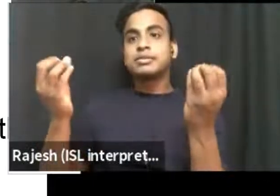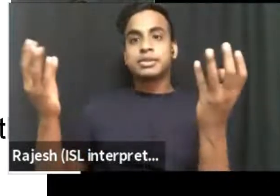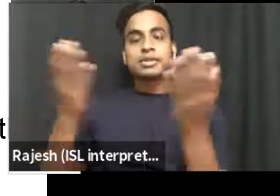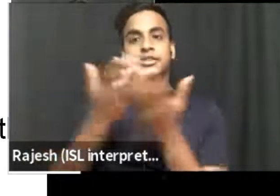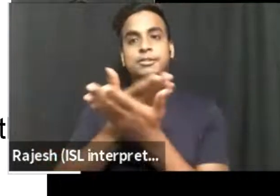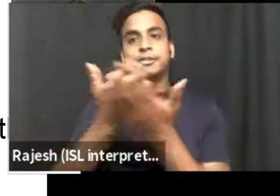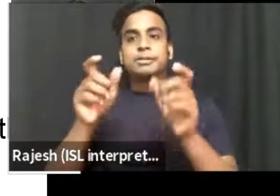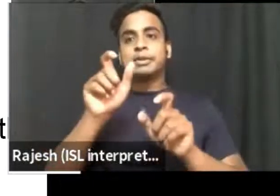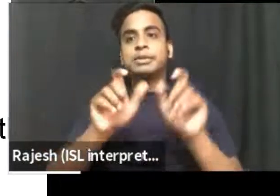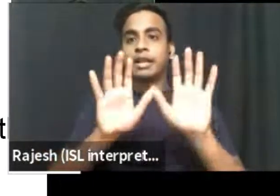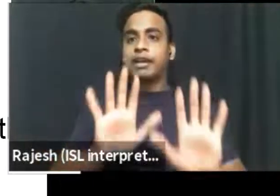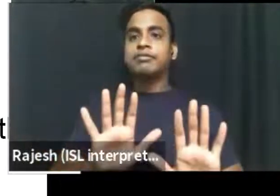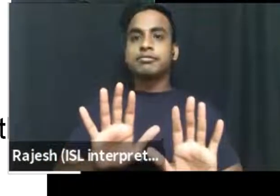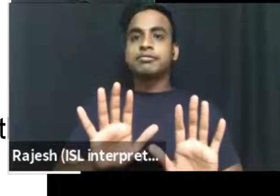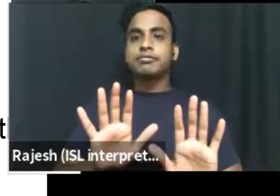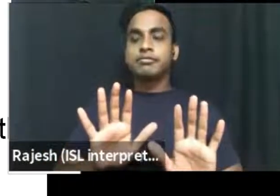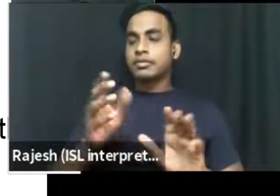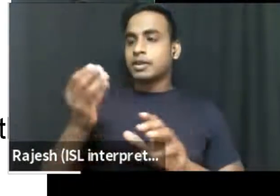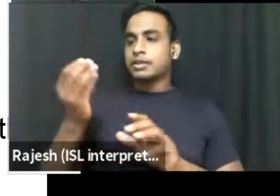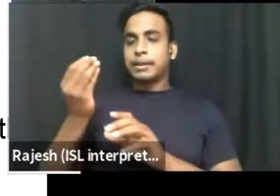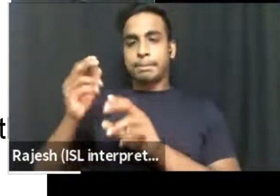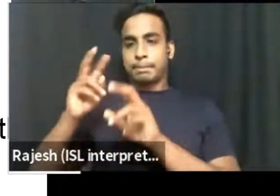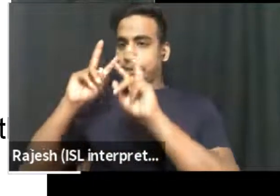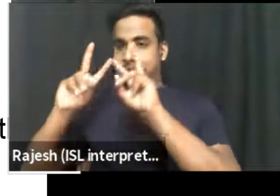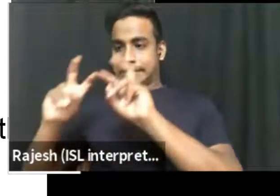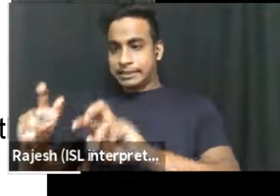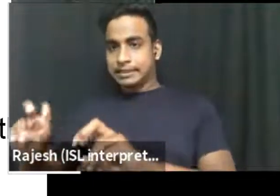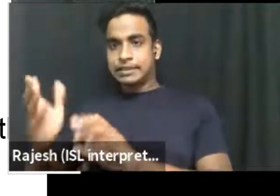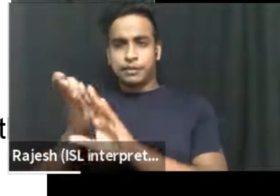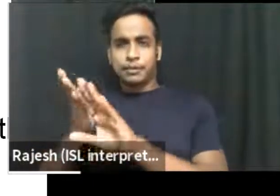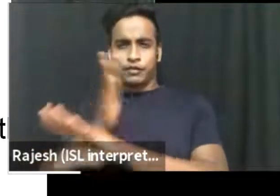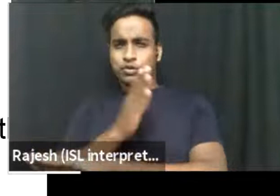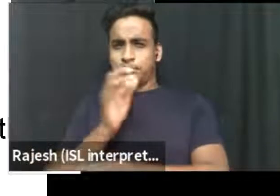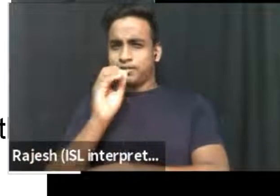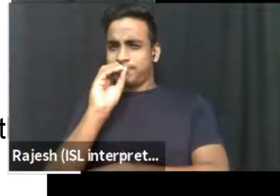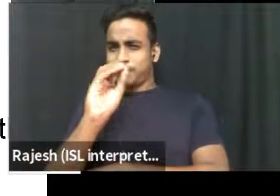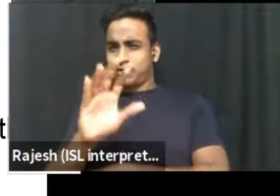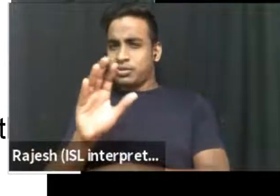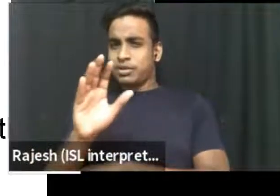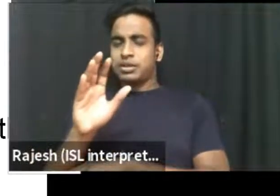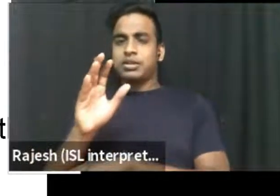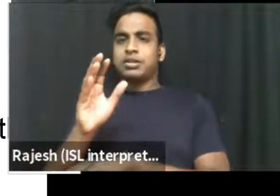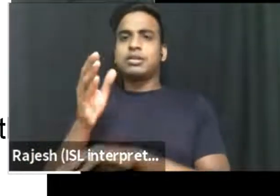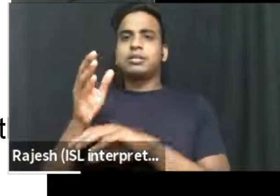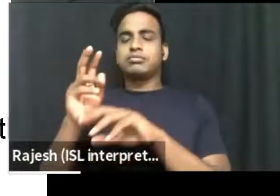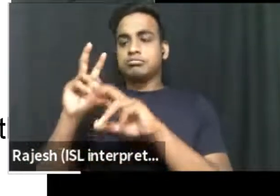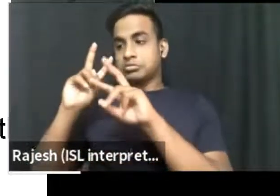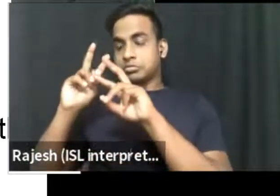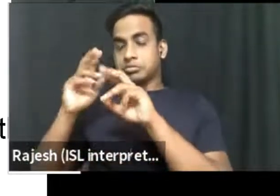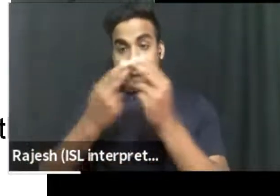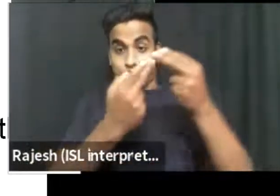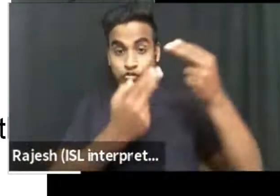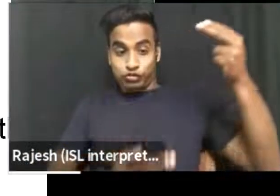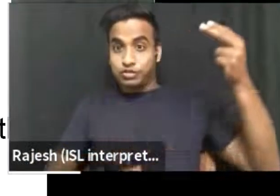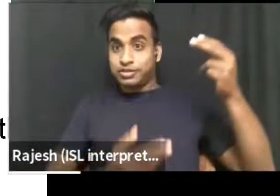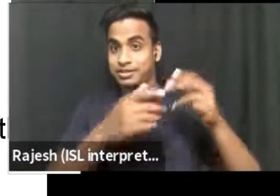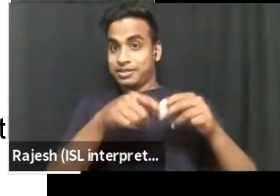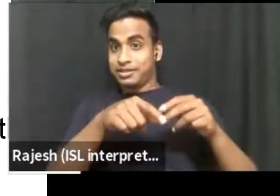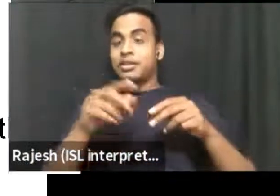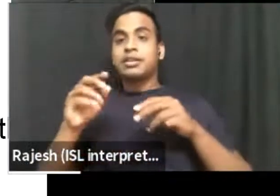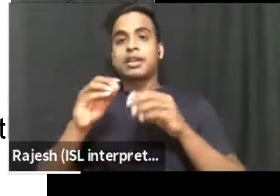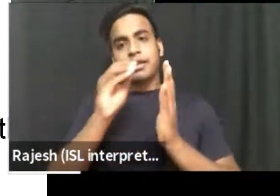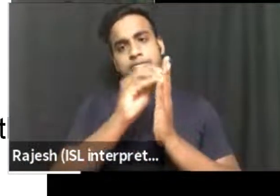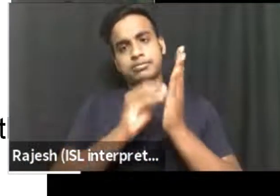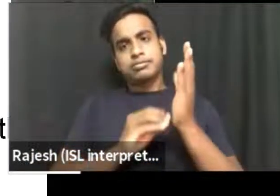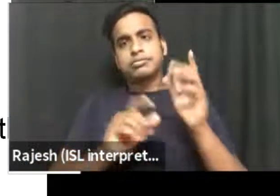are studies done by different groups, which we have quoted in the large paper, that this access